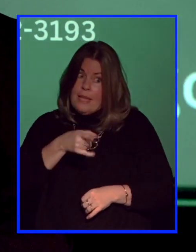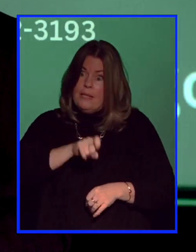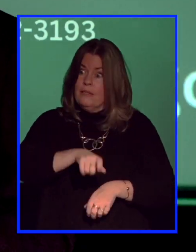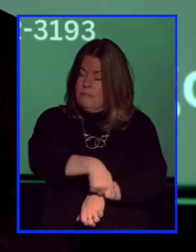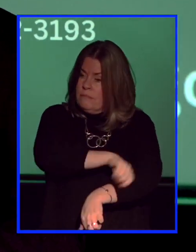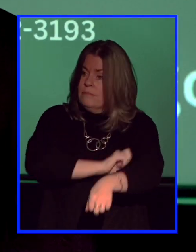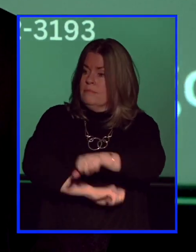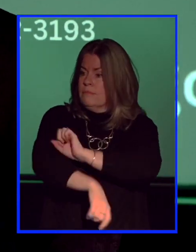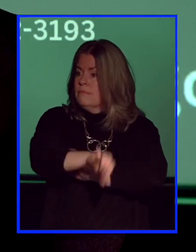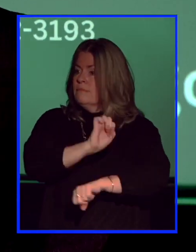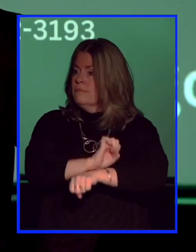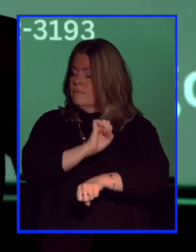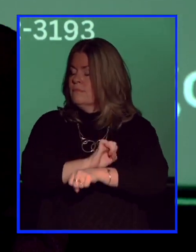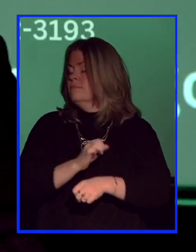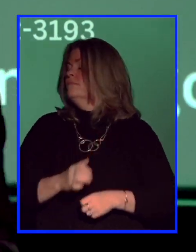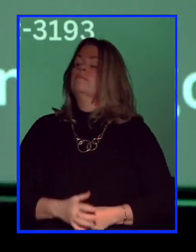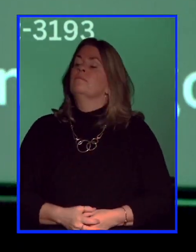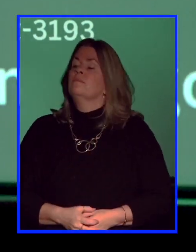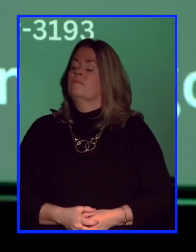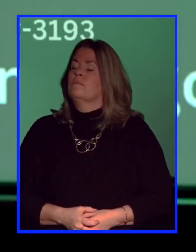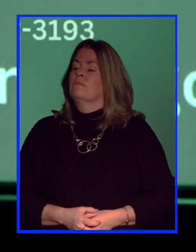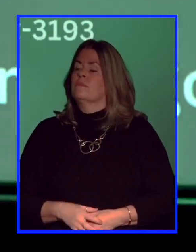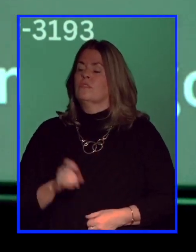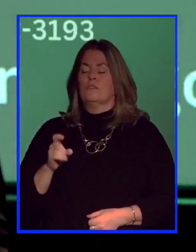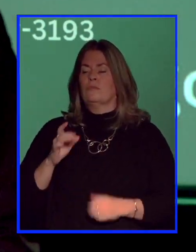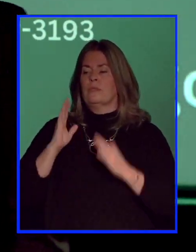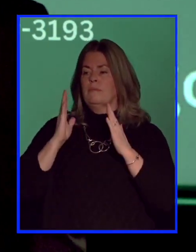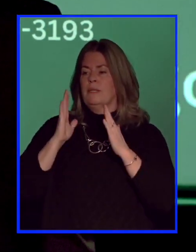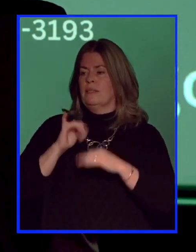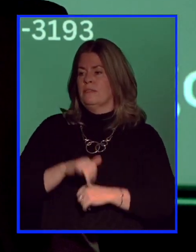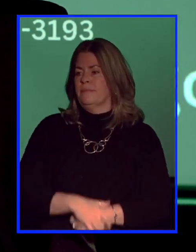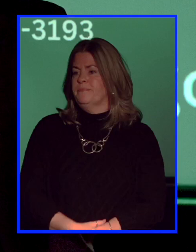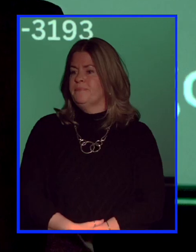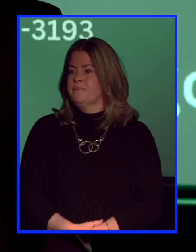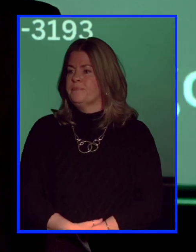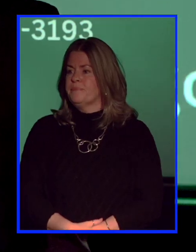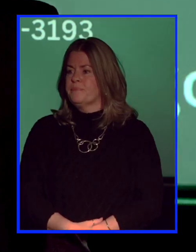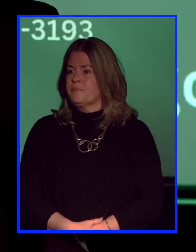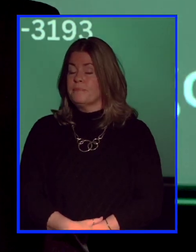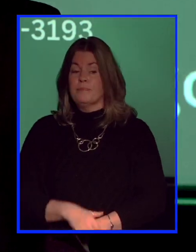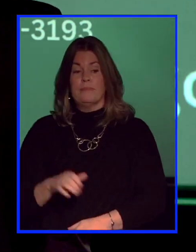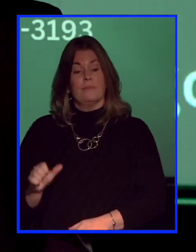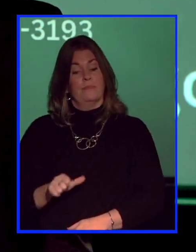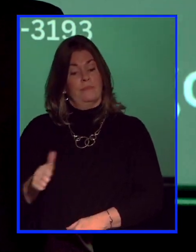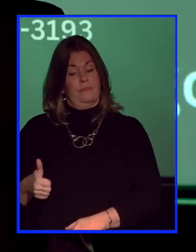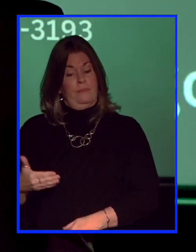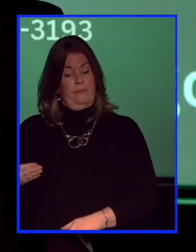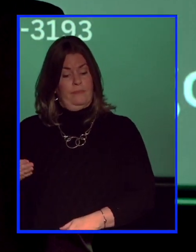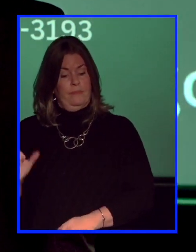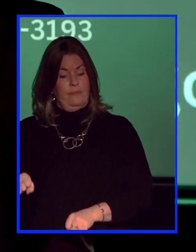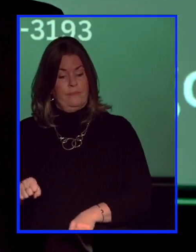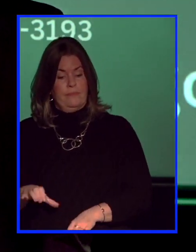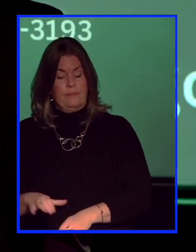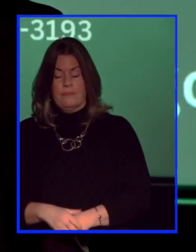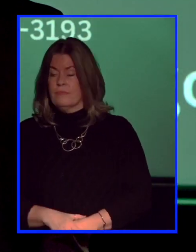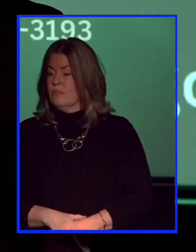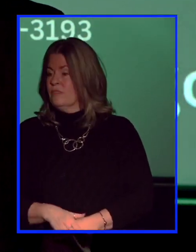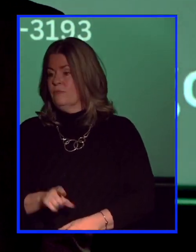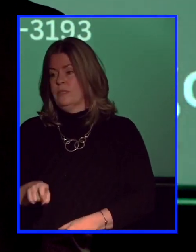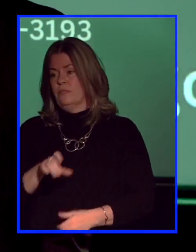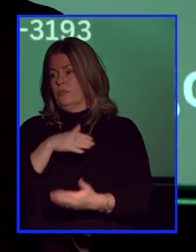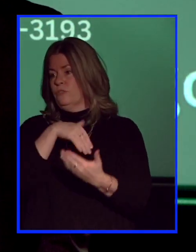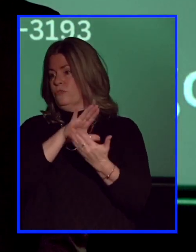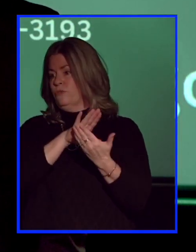really hard work. So that's something we've got to be paying attention to. The other thing we can do is we've got to really be